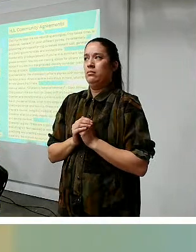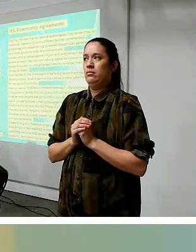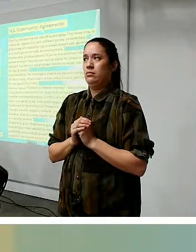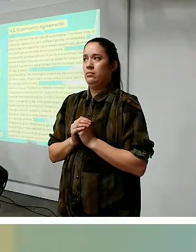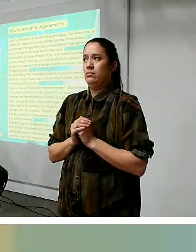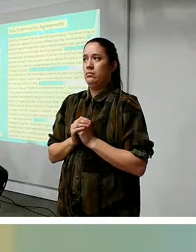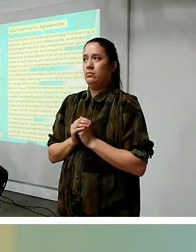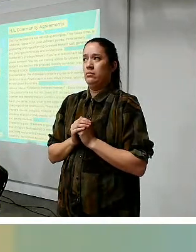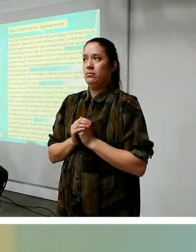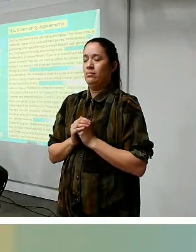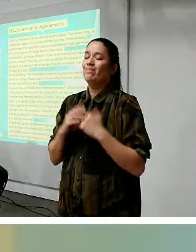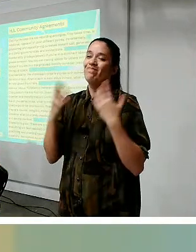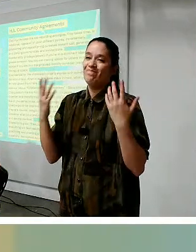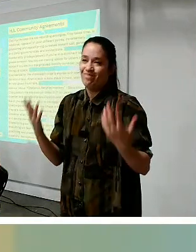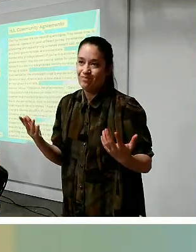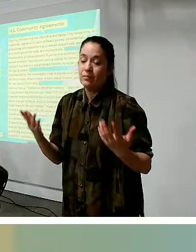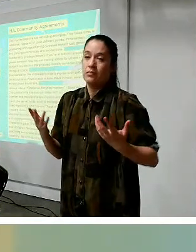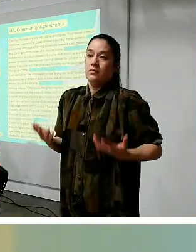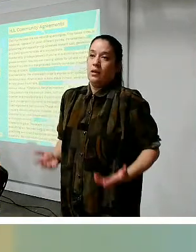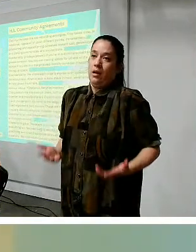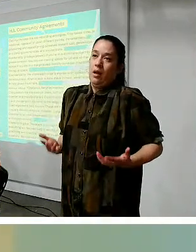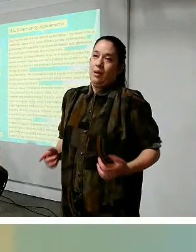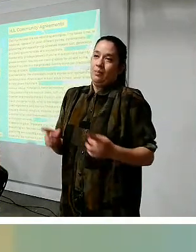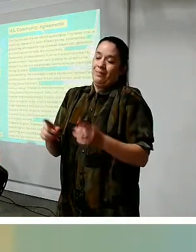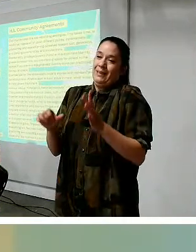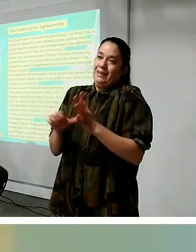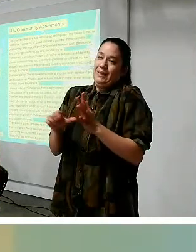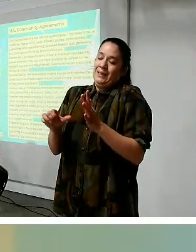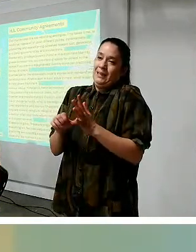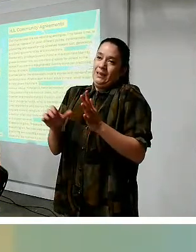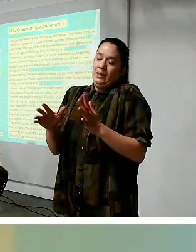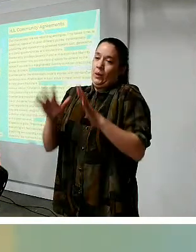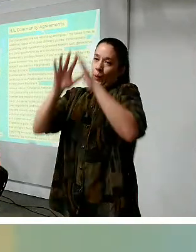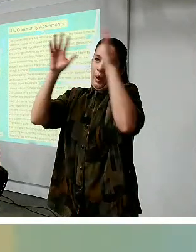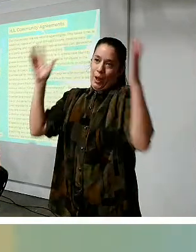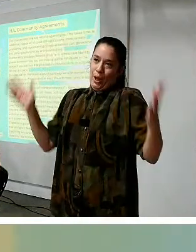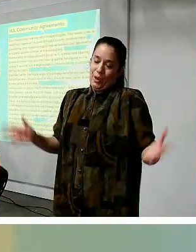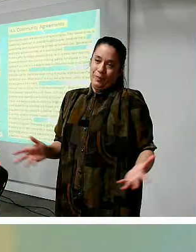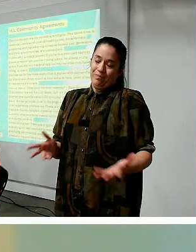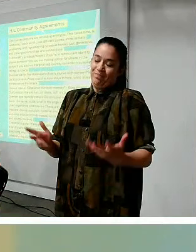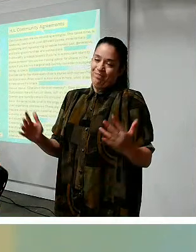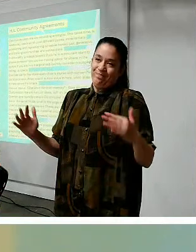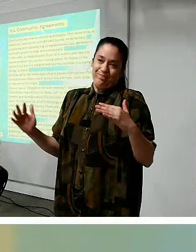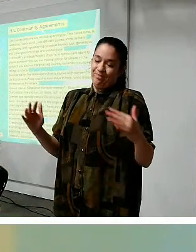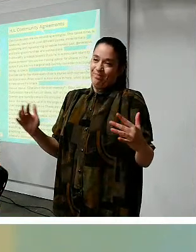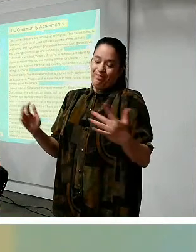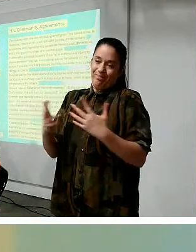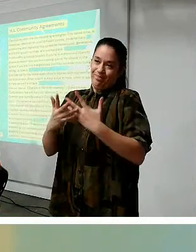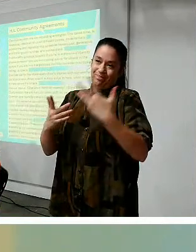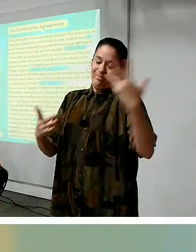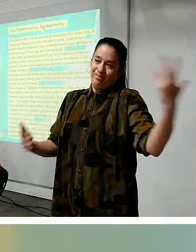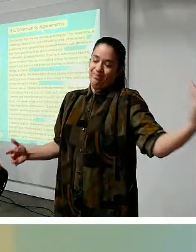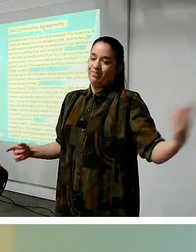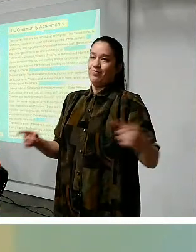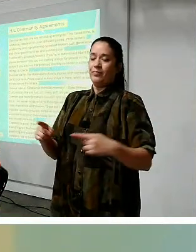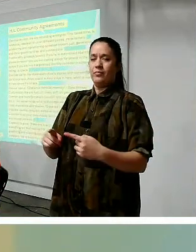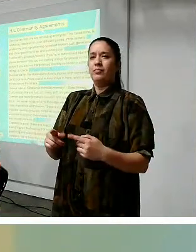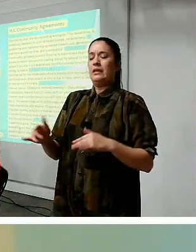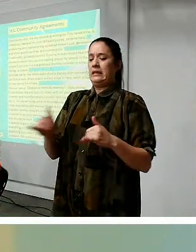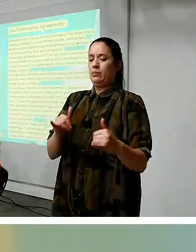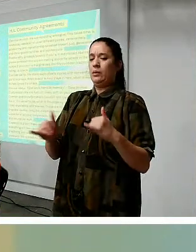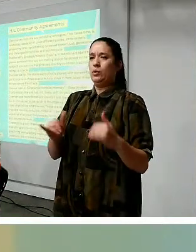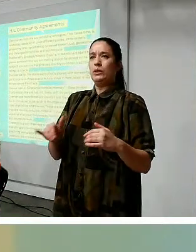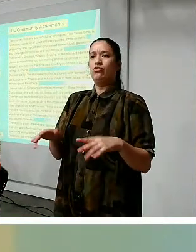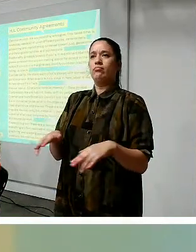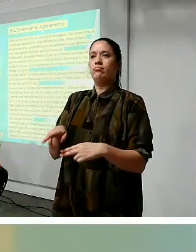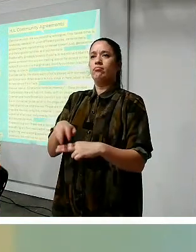in the world at the moment. She says, every day that we sit back silent, refusing to use our power,